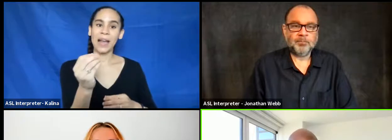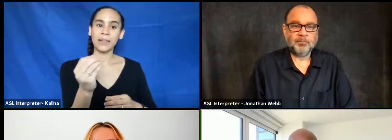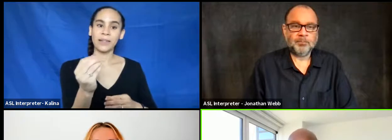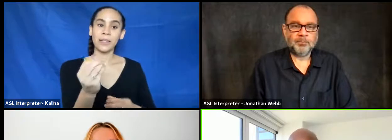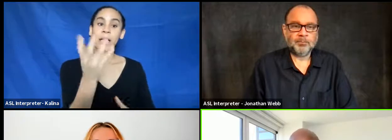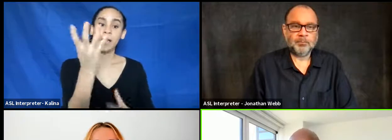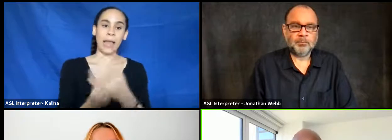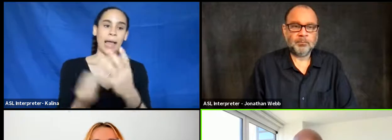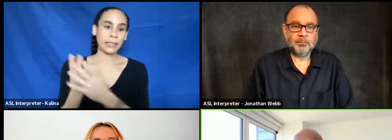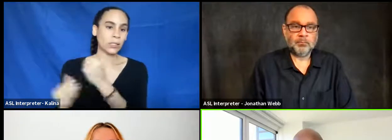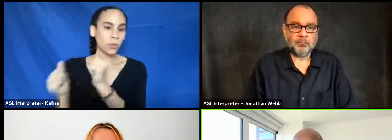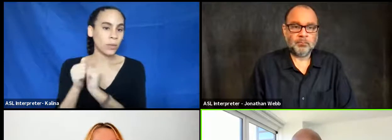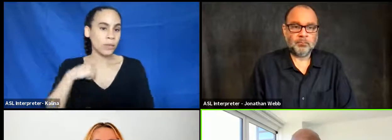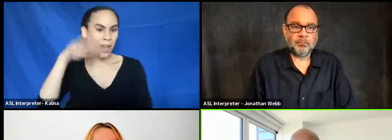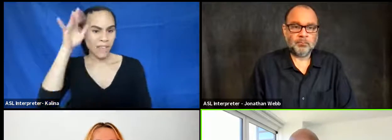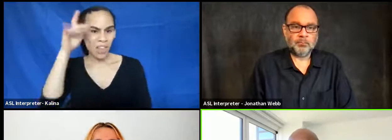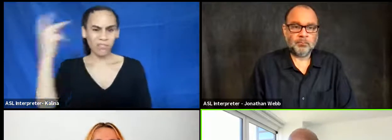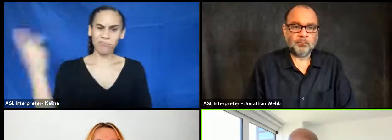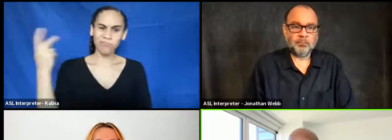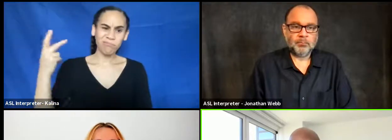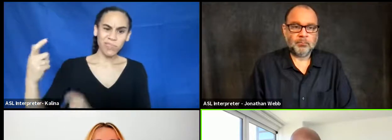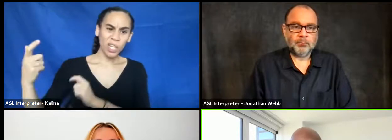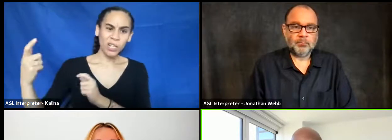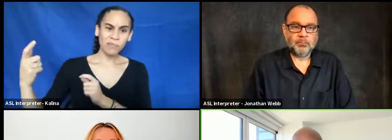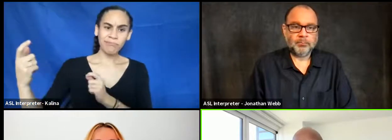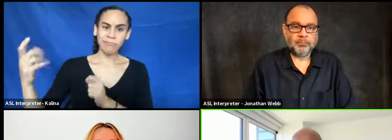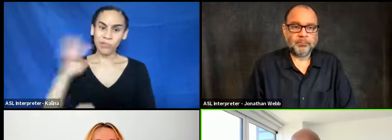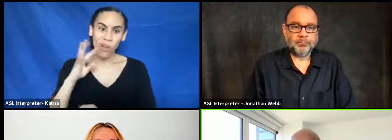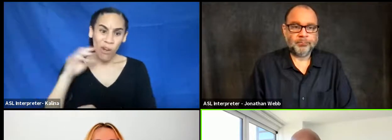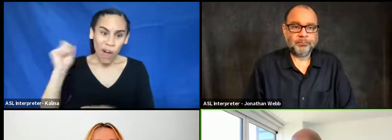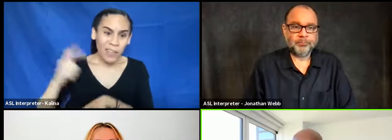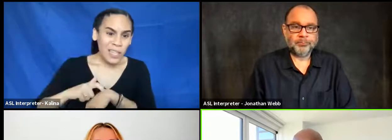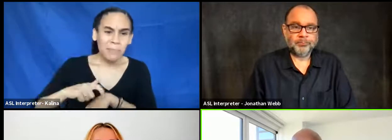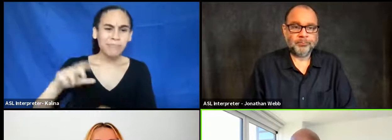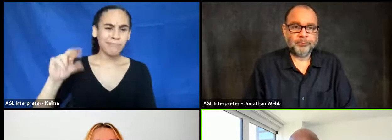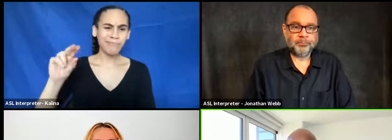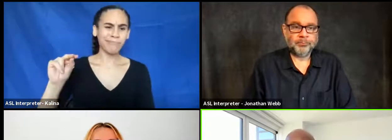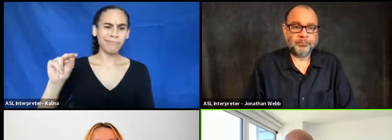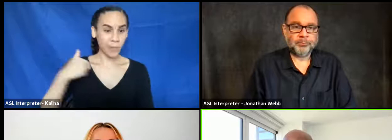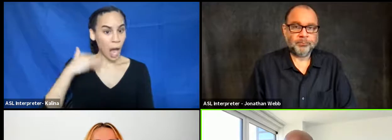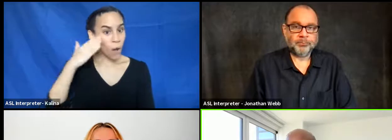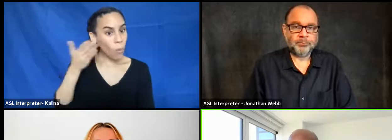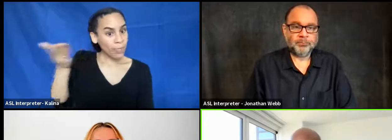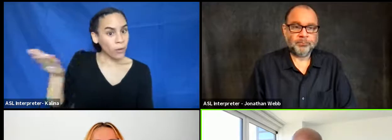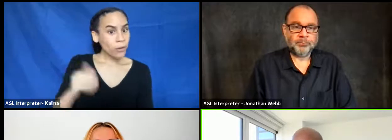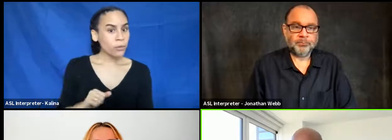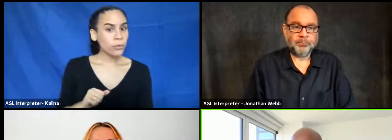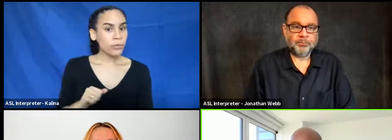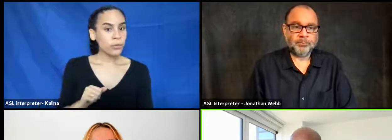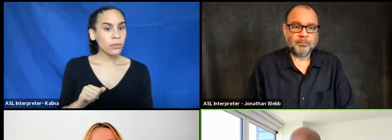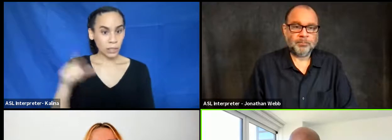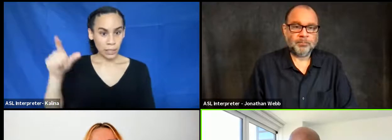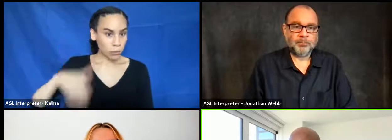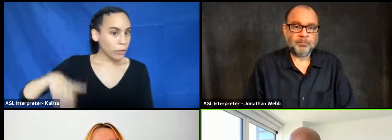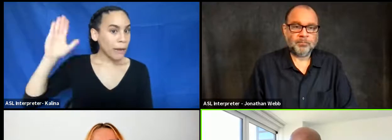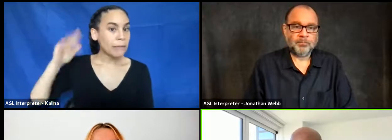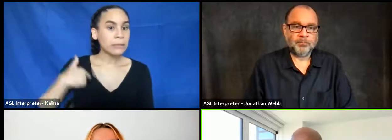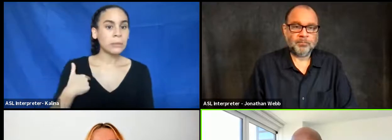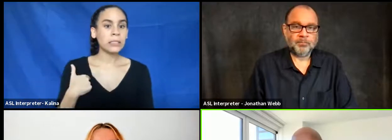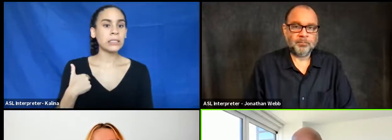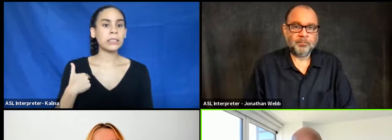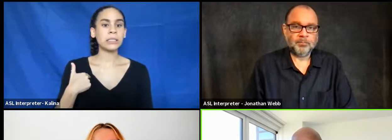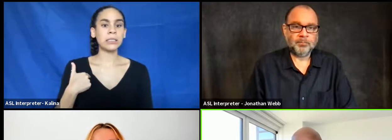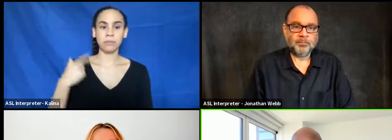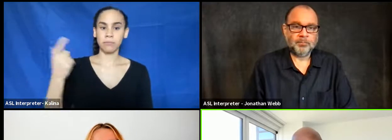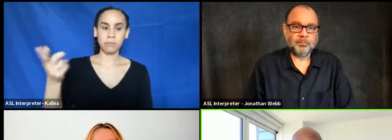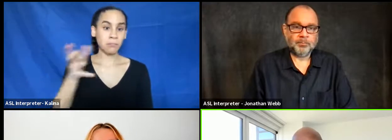my father. We don't talk all the time. We don't text all the time, but I know he's there, and he raised me, him and my